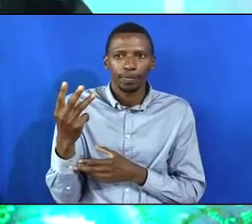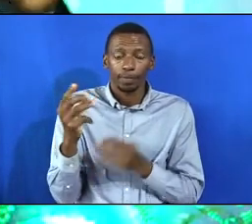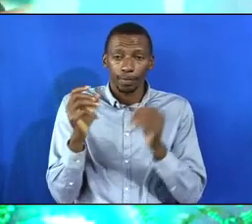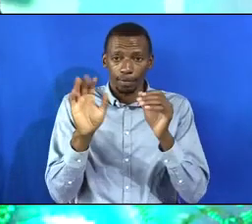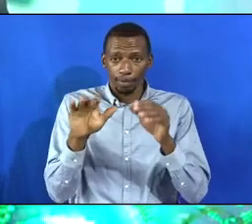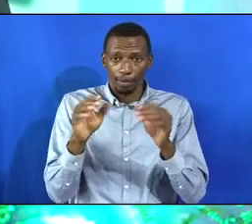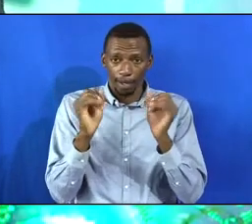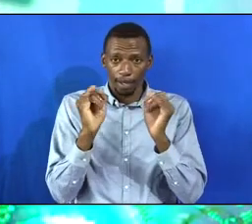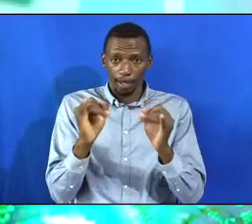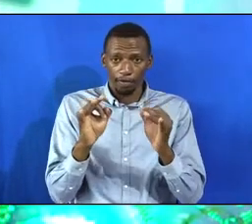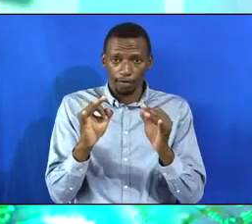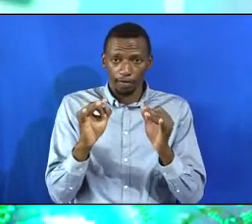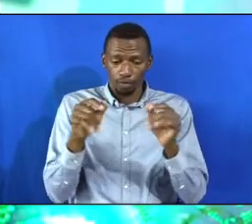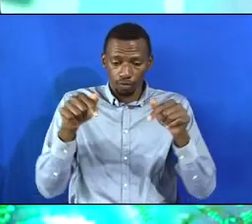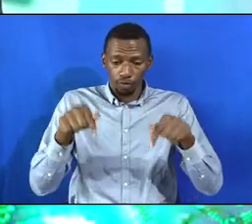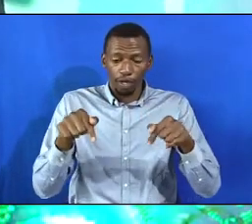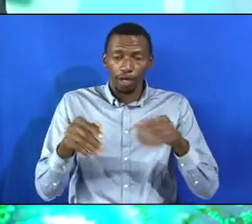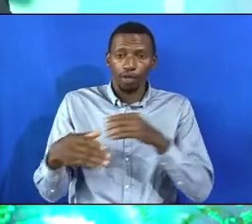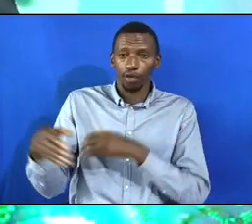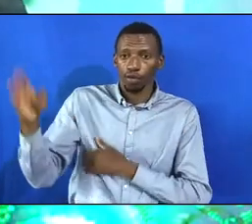If today God said,